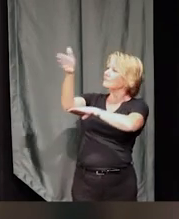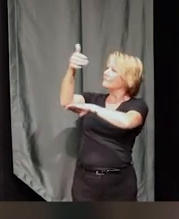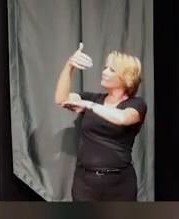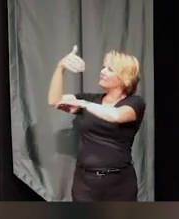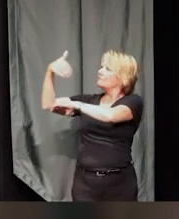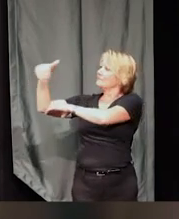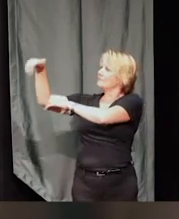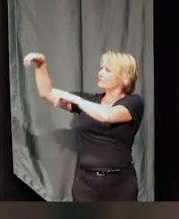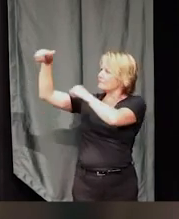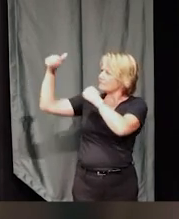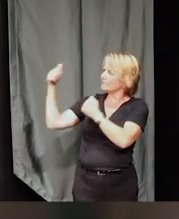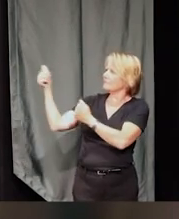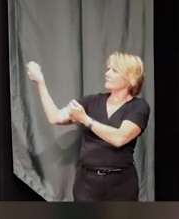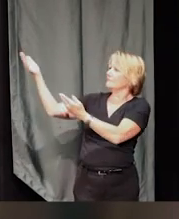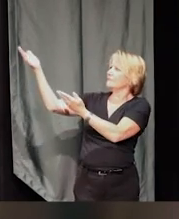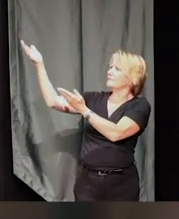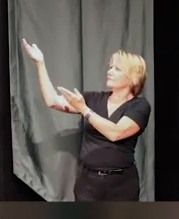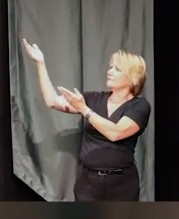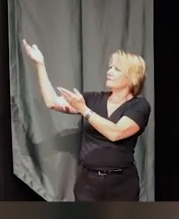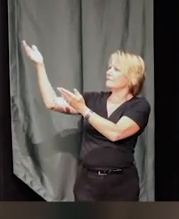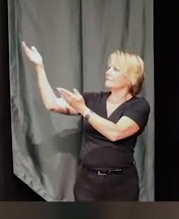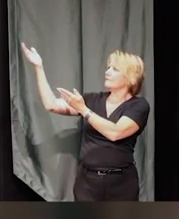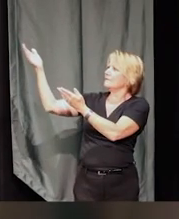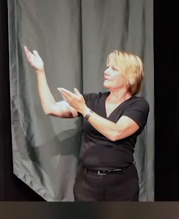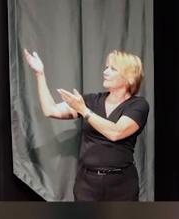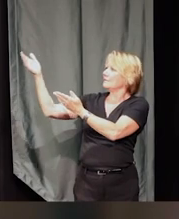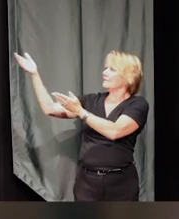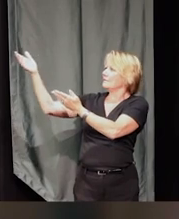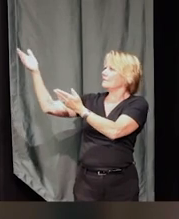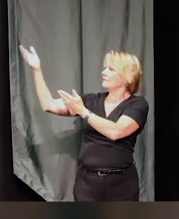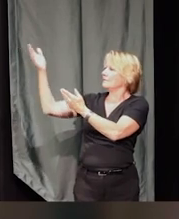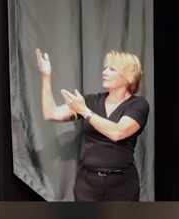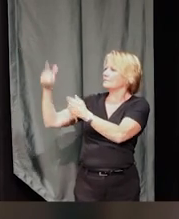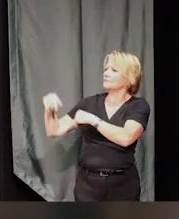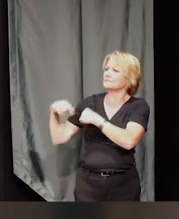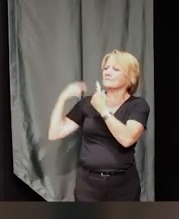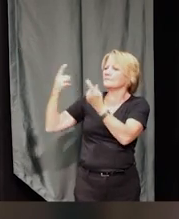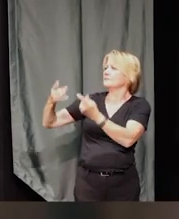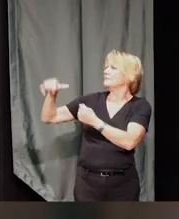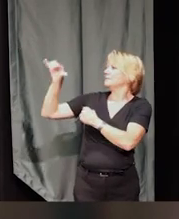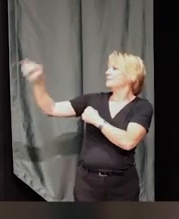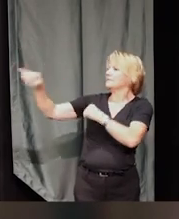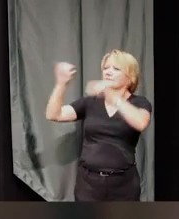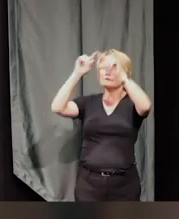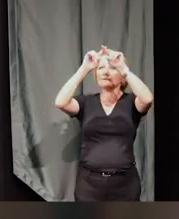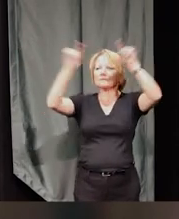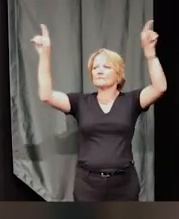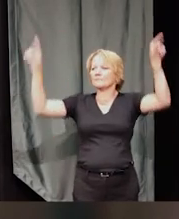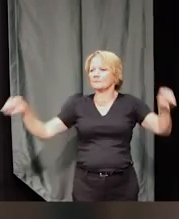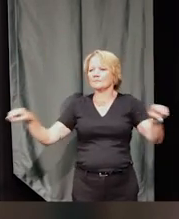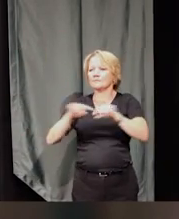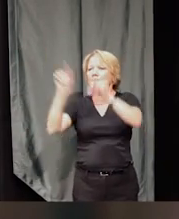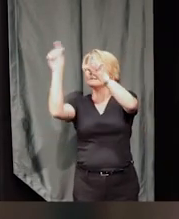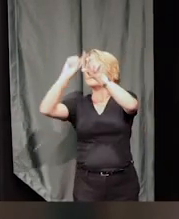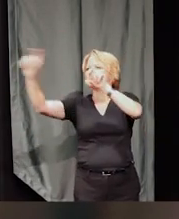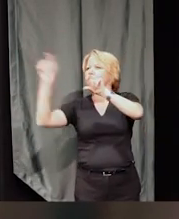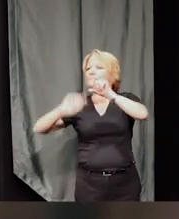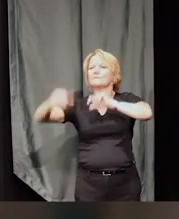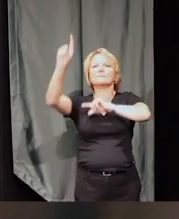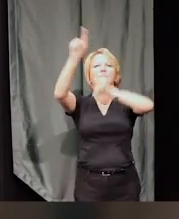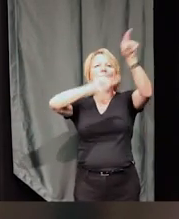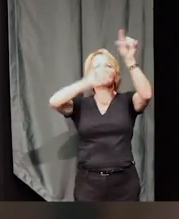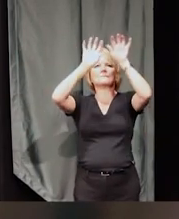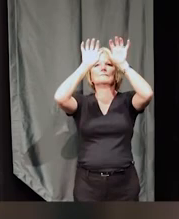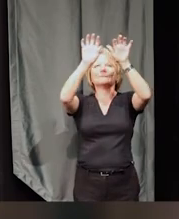flag was still there. Oh, say does that